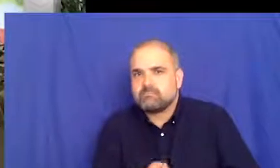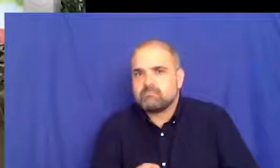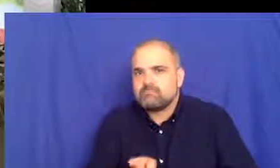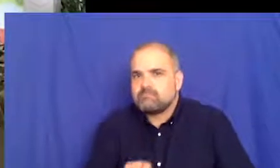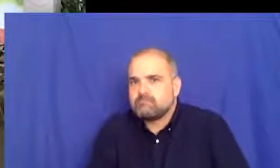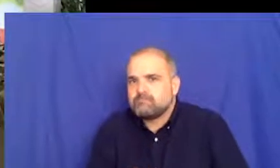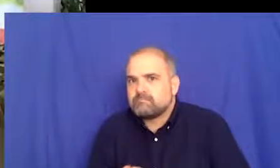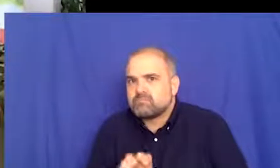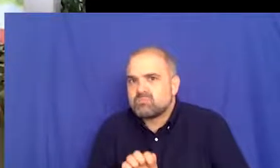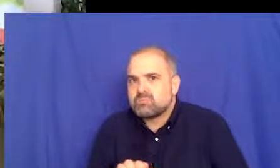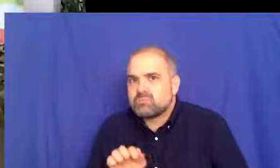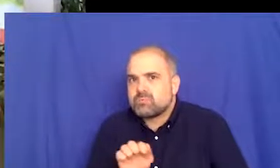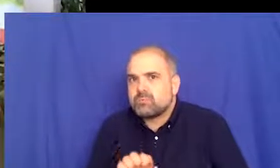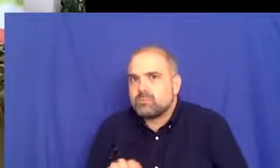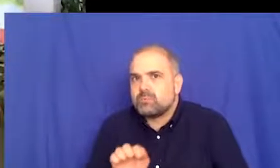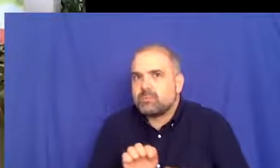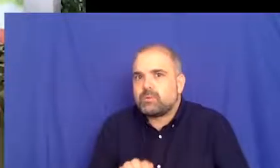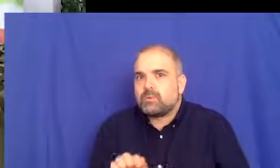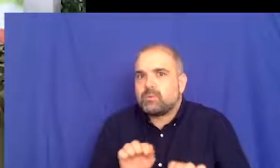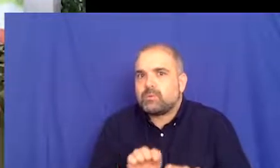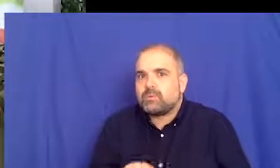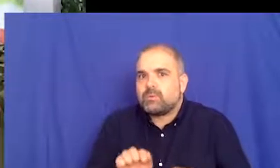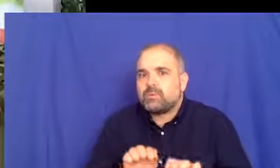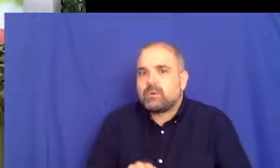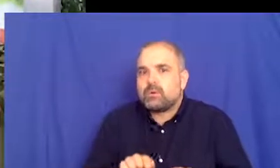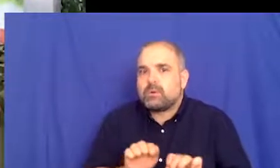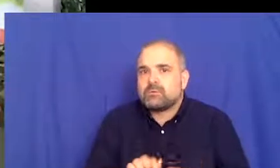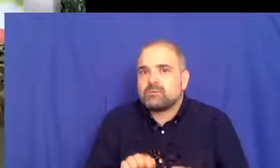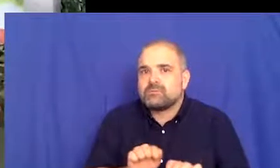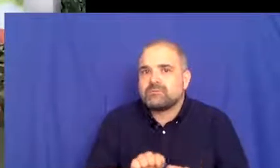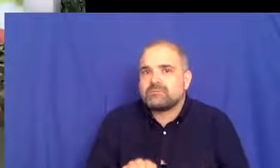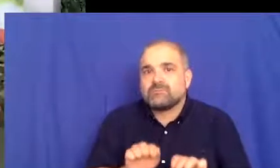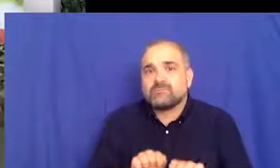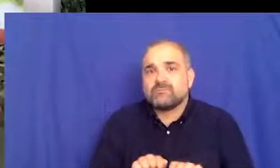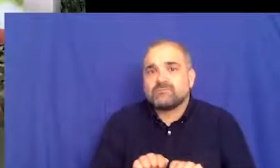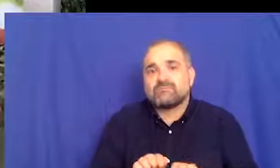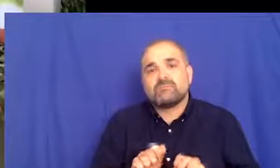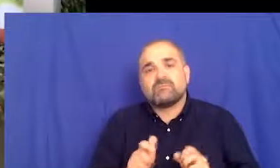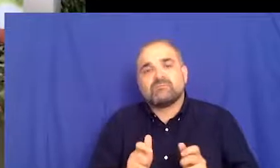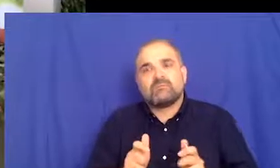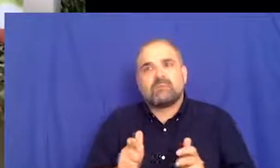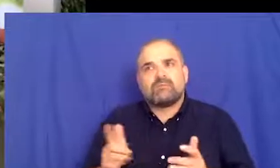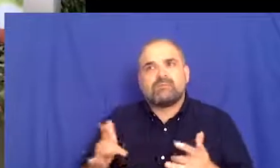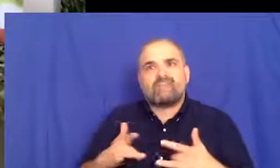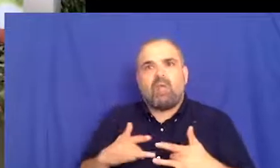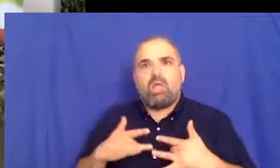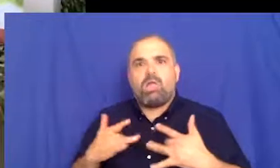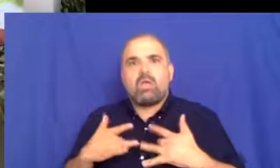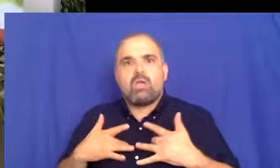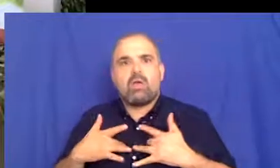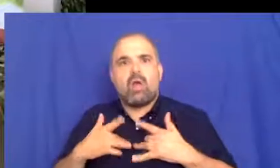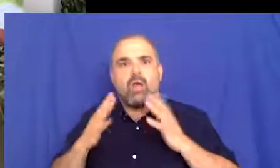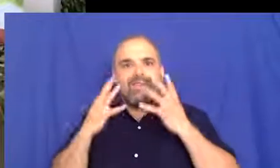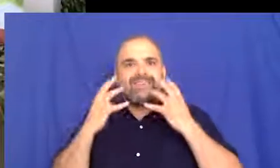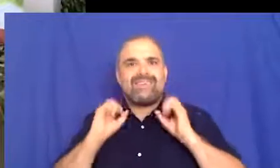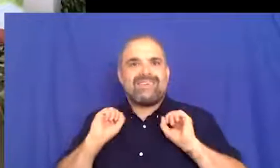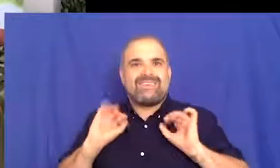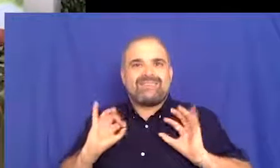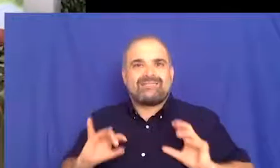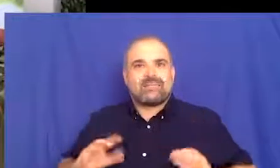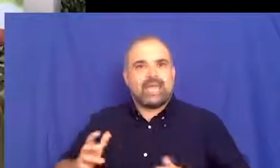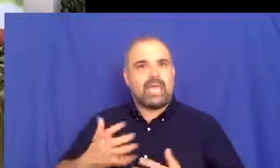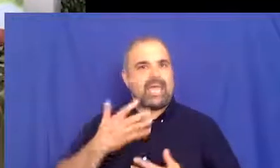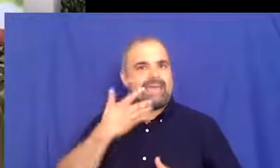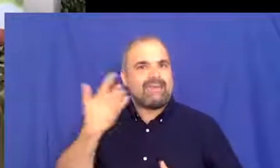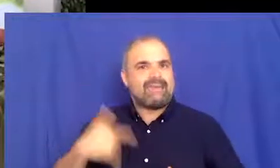could sit and wait, and the way he'd hunt his food is using those what we call heat sensing pits, which are just under his